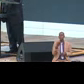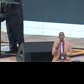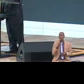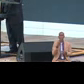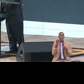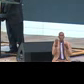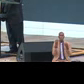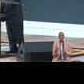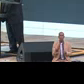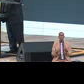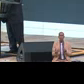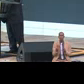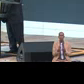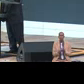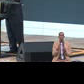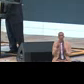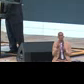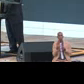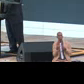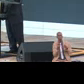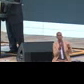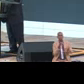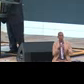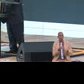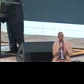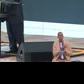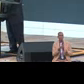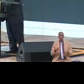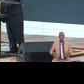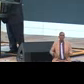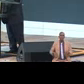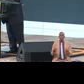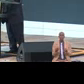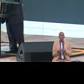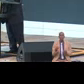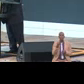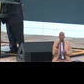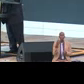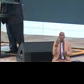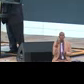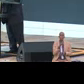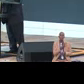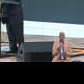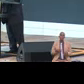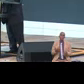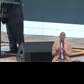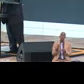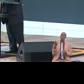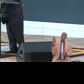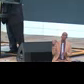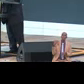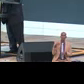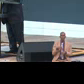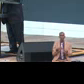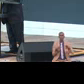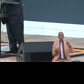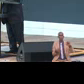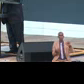There are many people, they're looking at Christ as they saw him in the past,